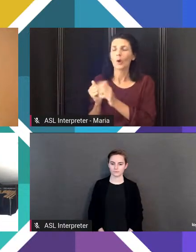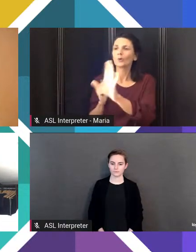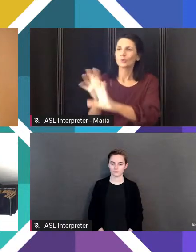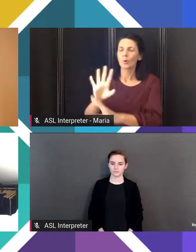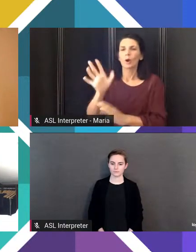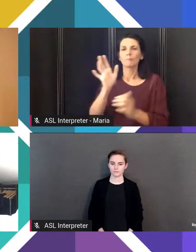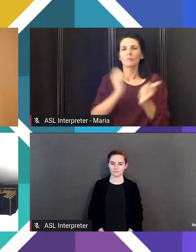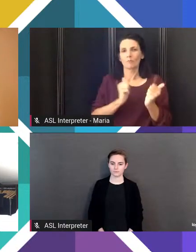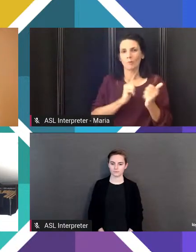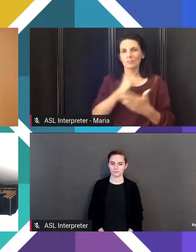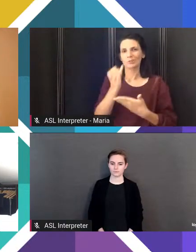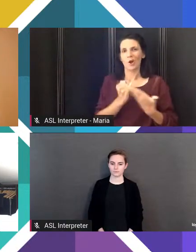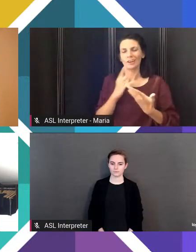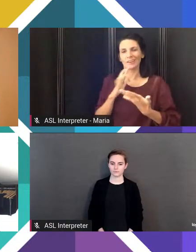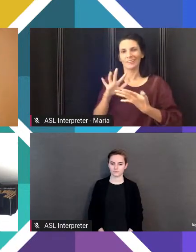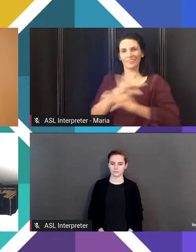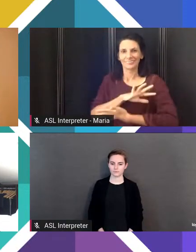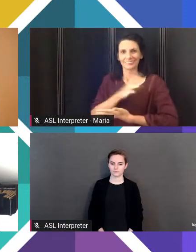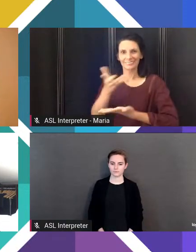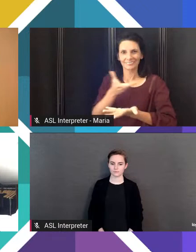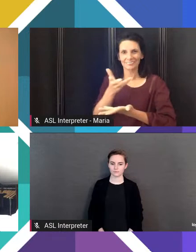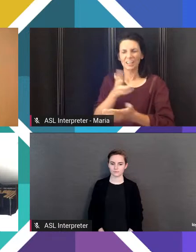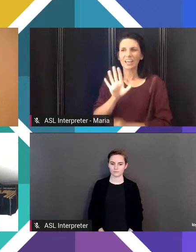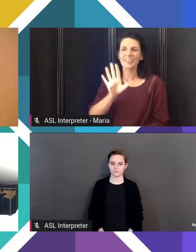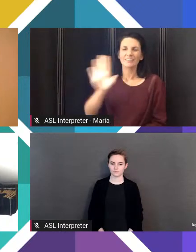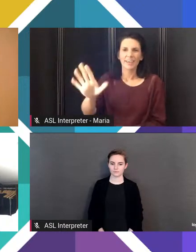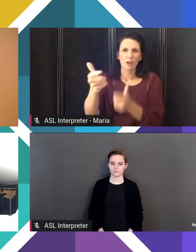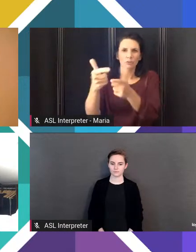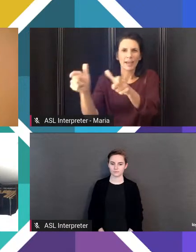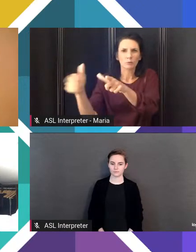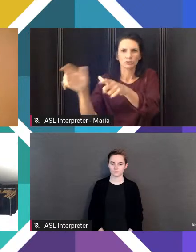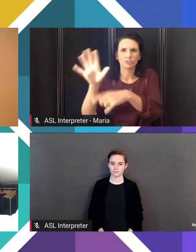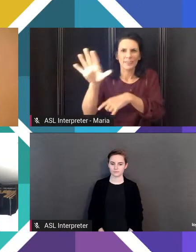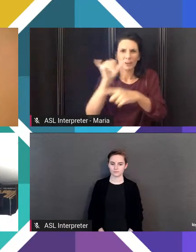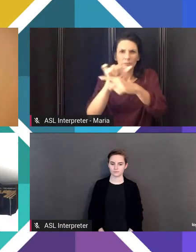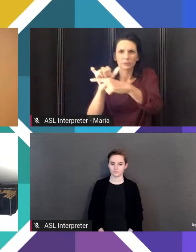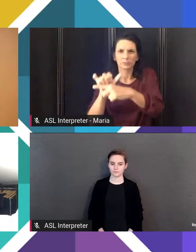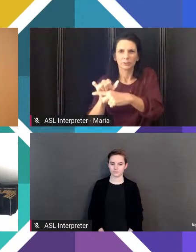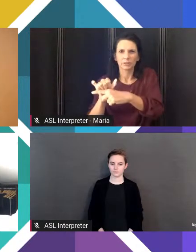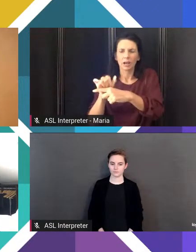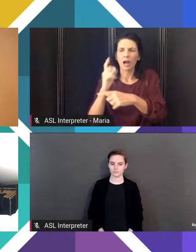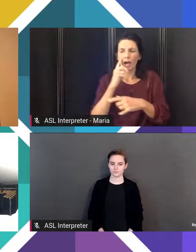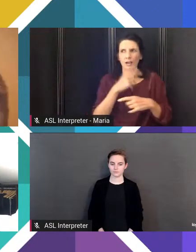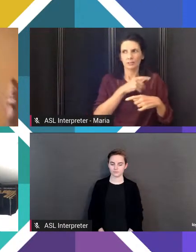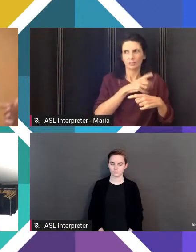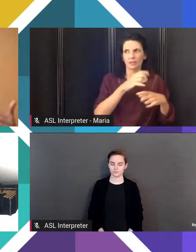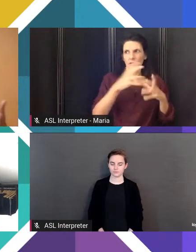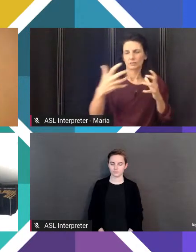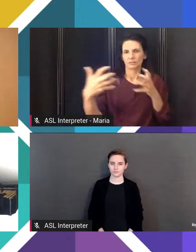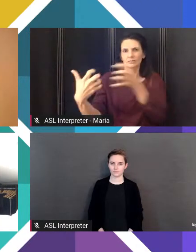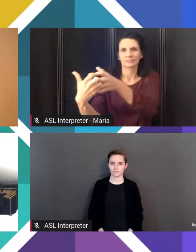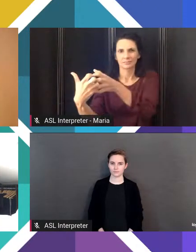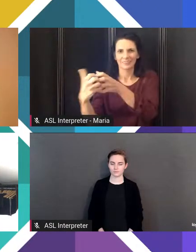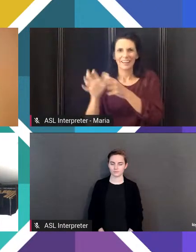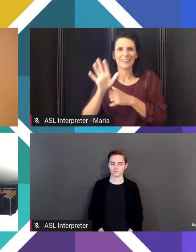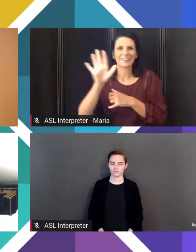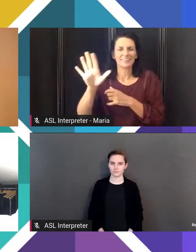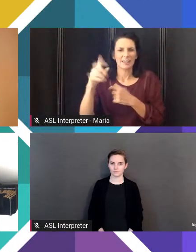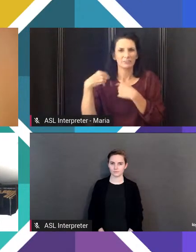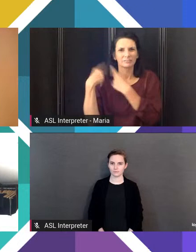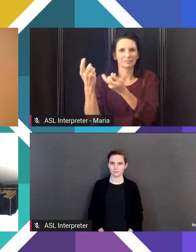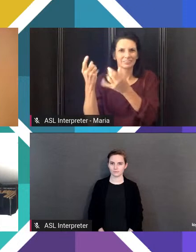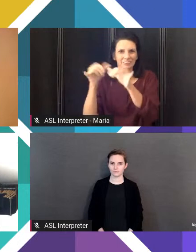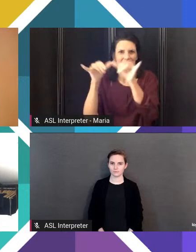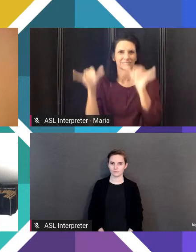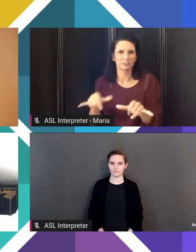art, and use their language to and their like systems of oppression that they've